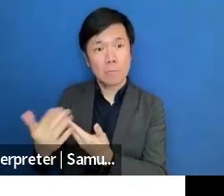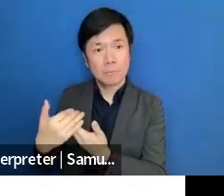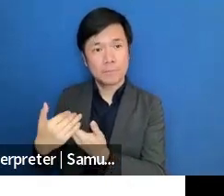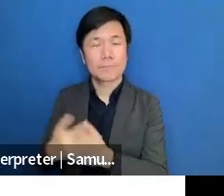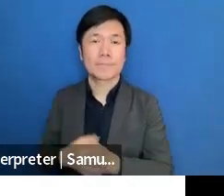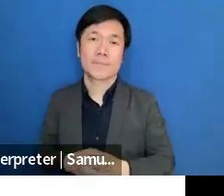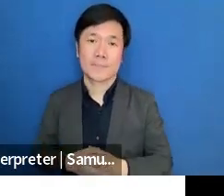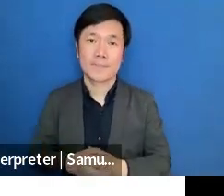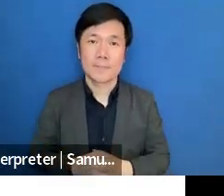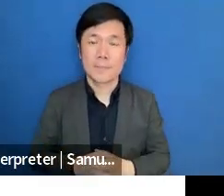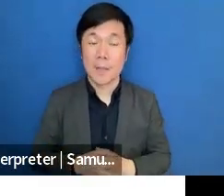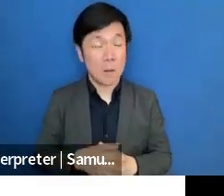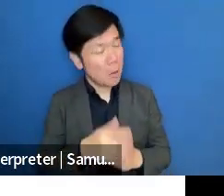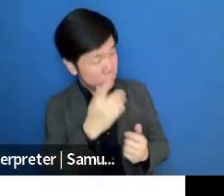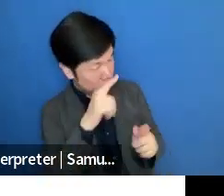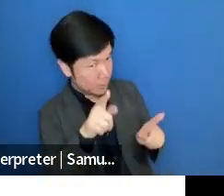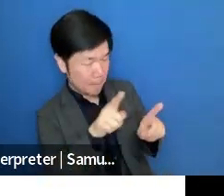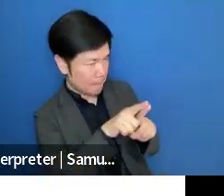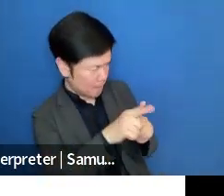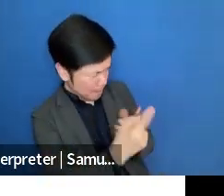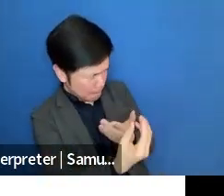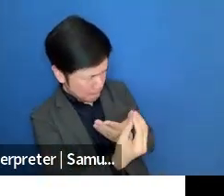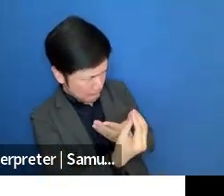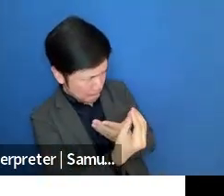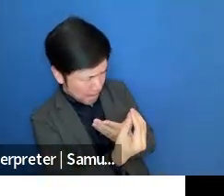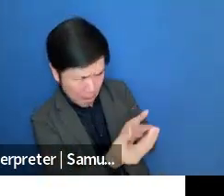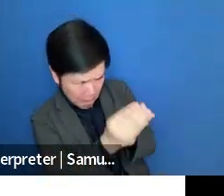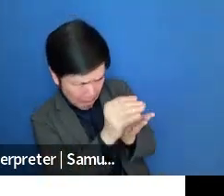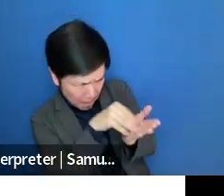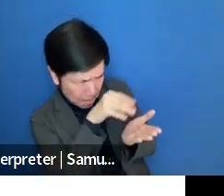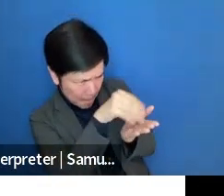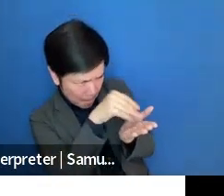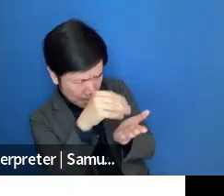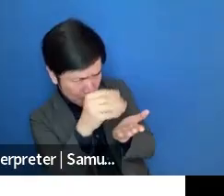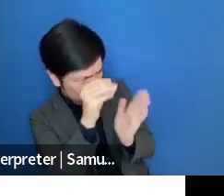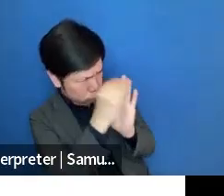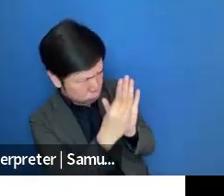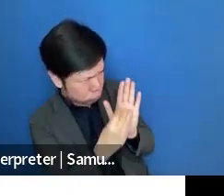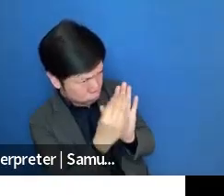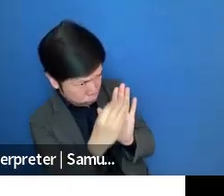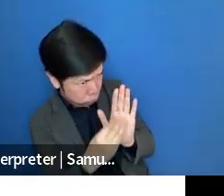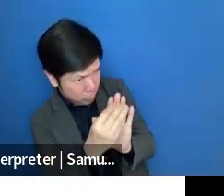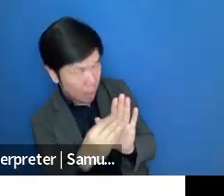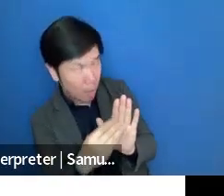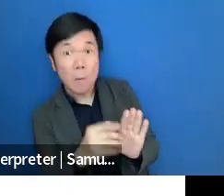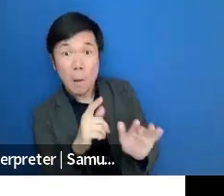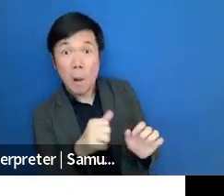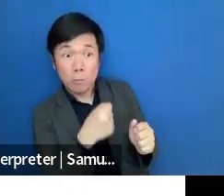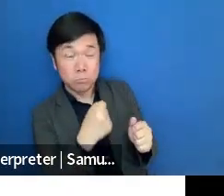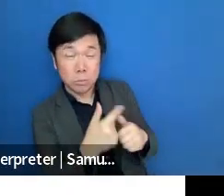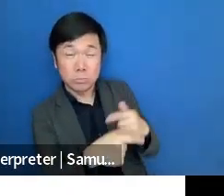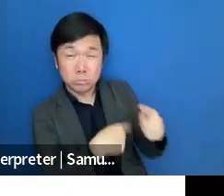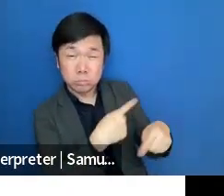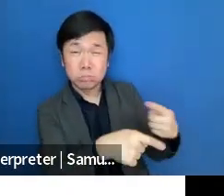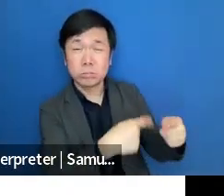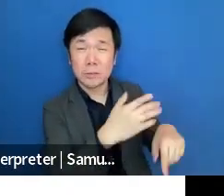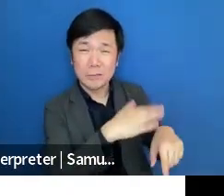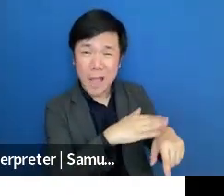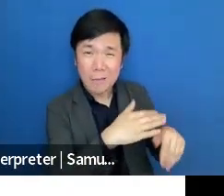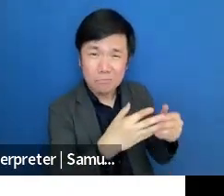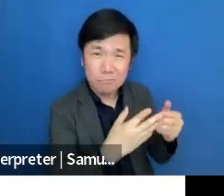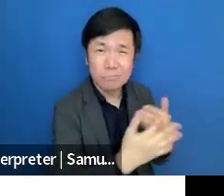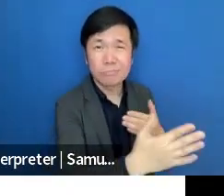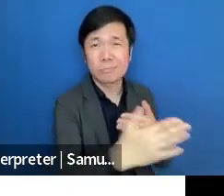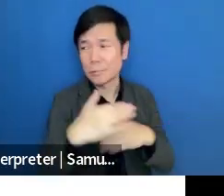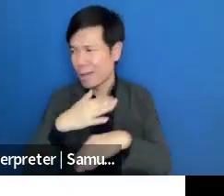Compiling the data was also not that easy because we had so many people to follow up with. The data collectors were several, and